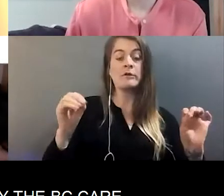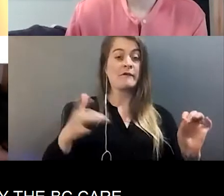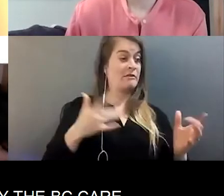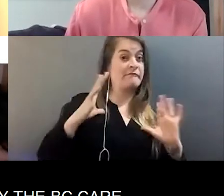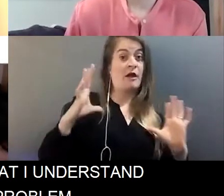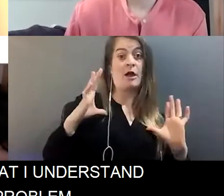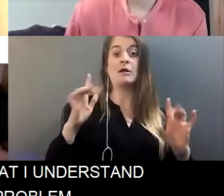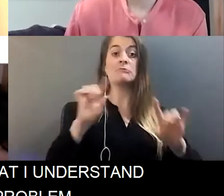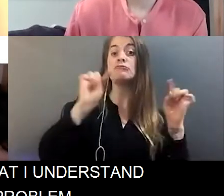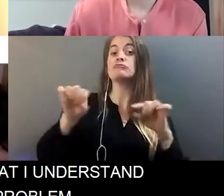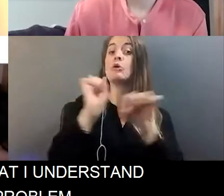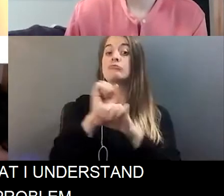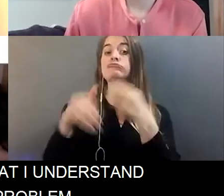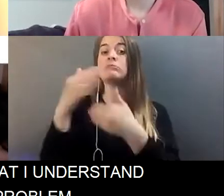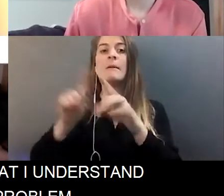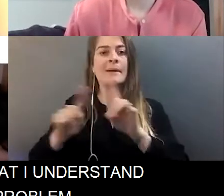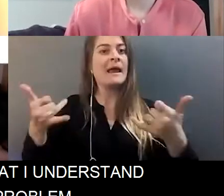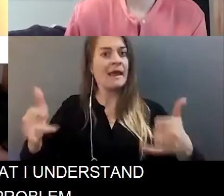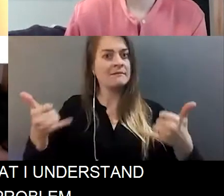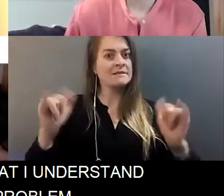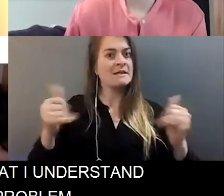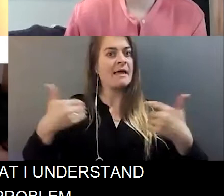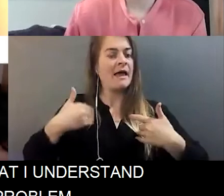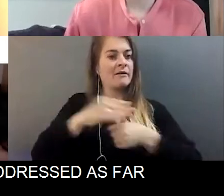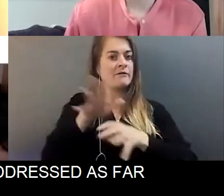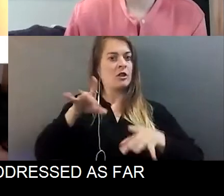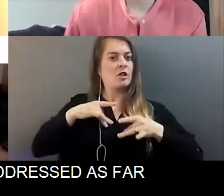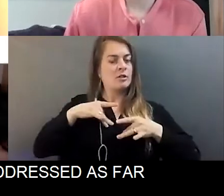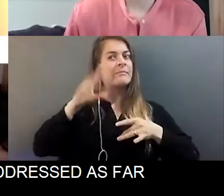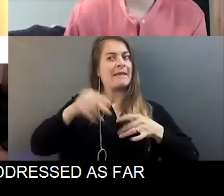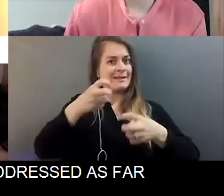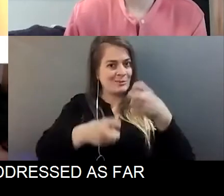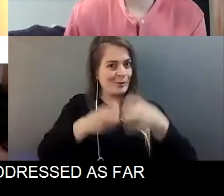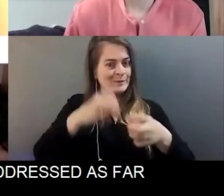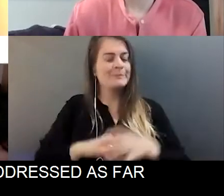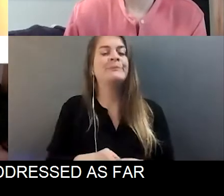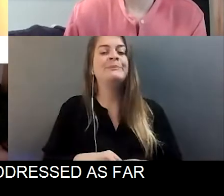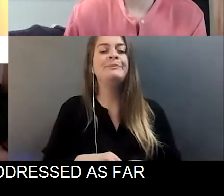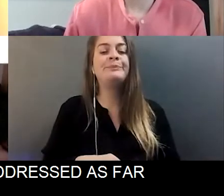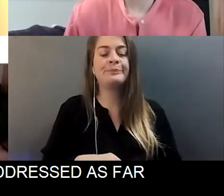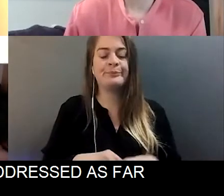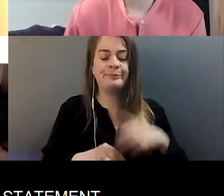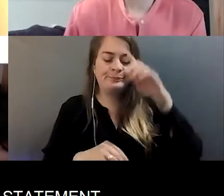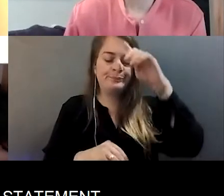one area that can be addressed as far as the rapid testing. The second part is